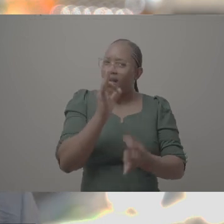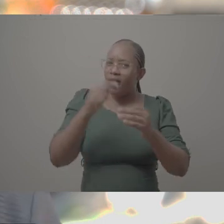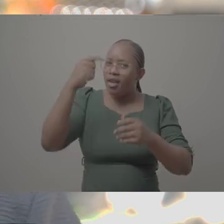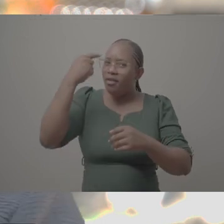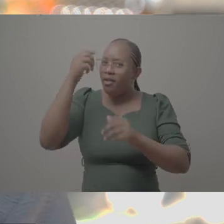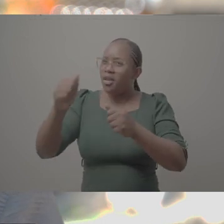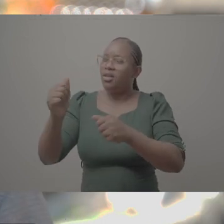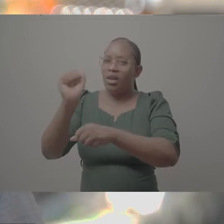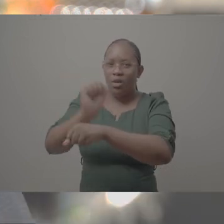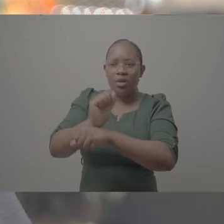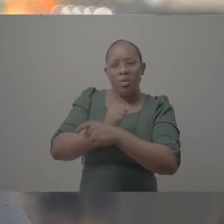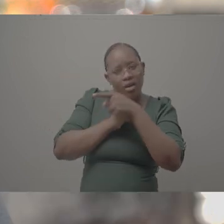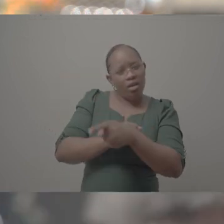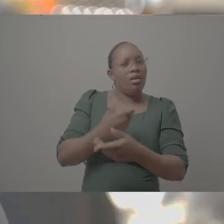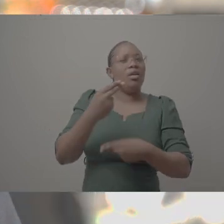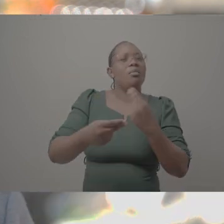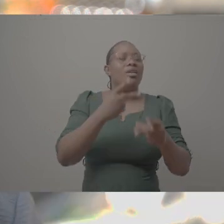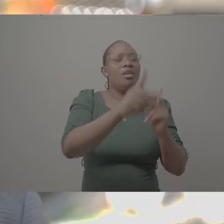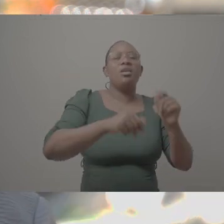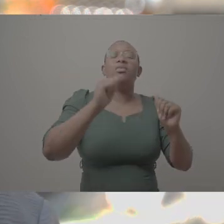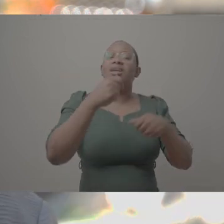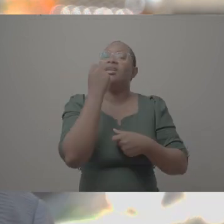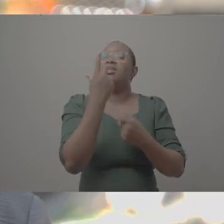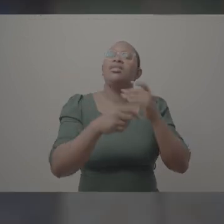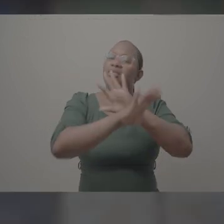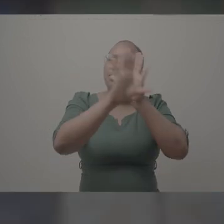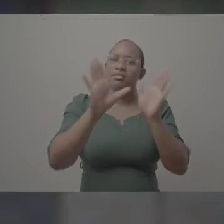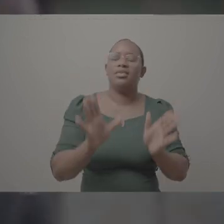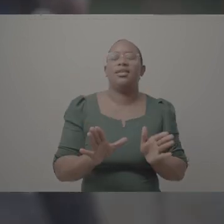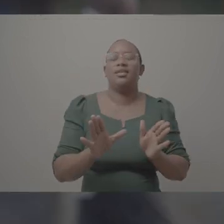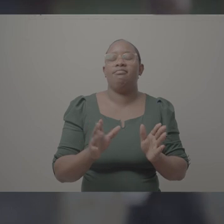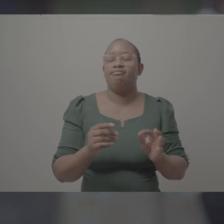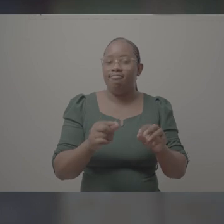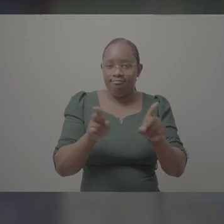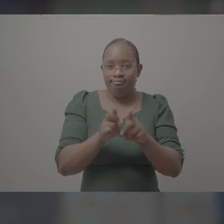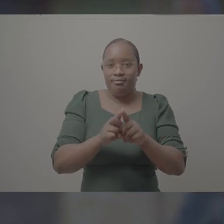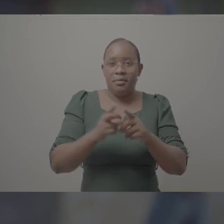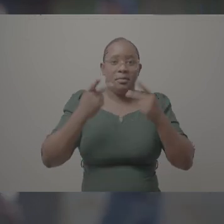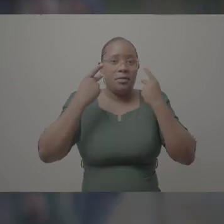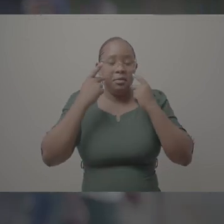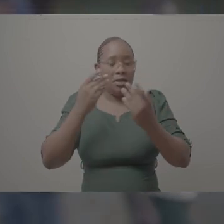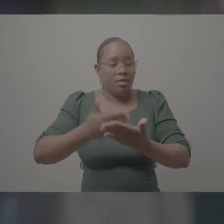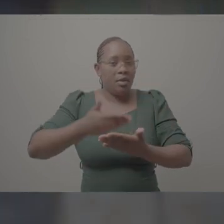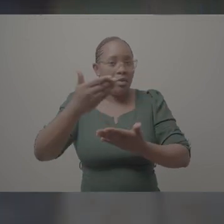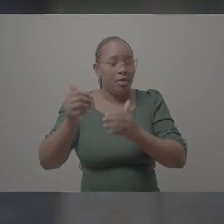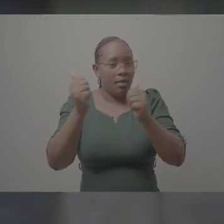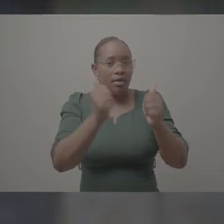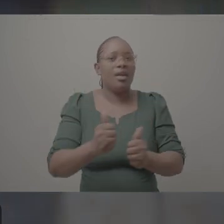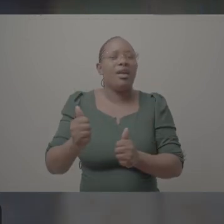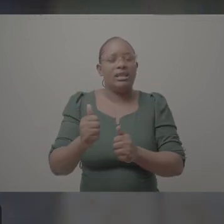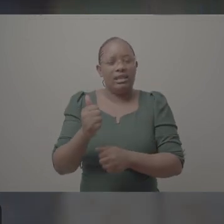bati government ile bomba muri yo musango umuntu wonse kuchako ate okusenda molubali. Just on the Procurement Act, I feel